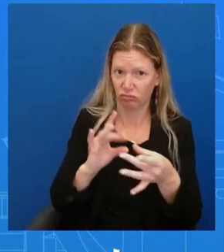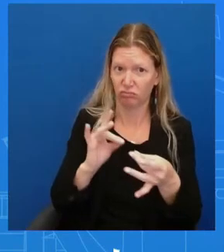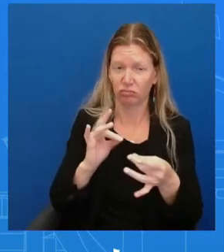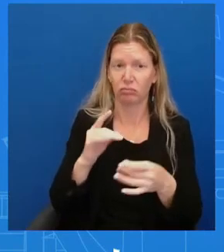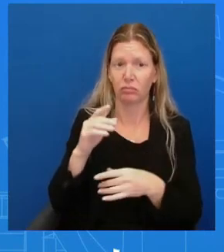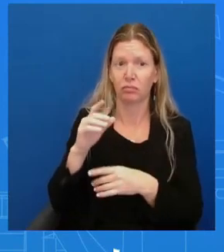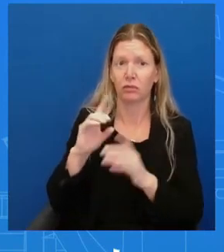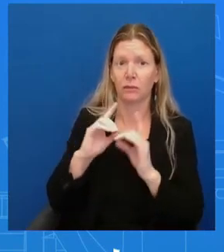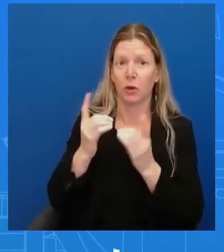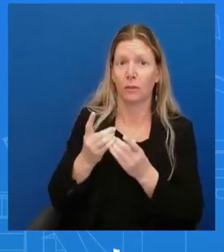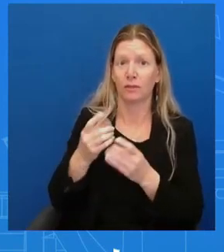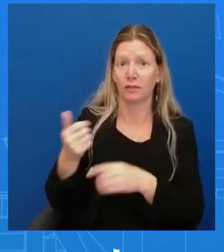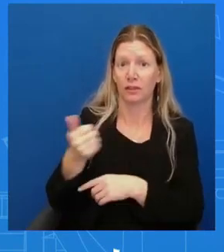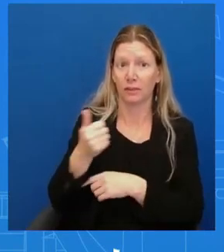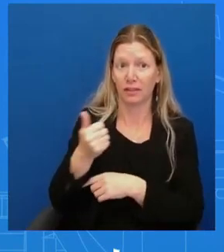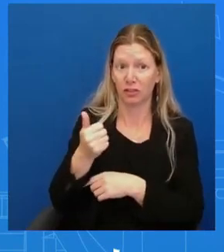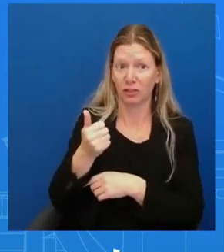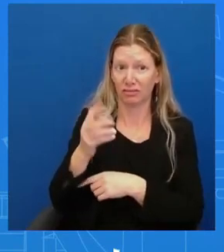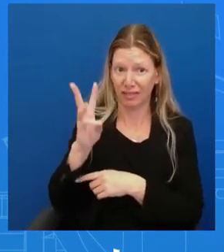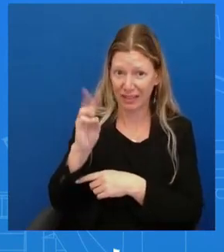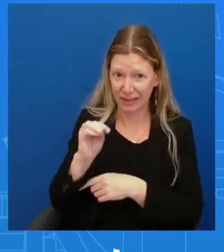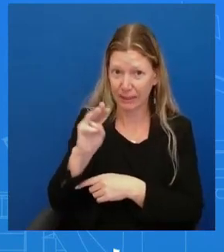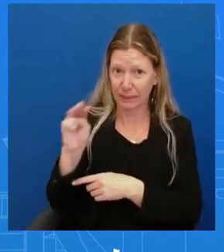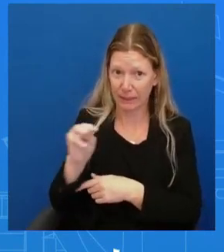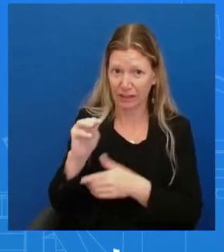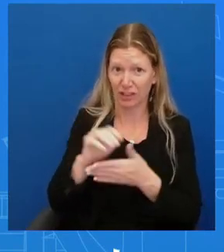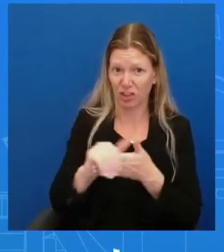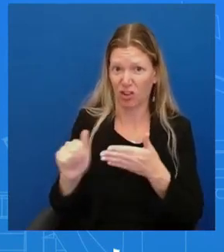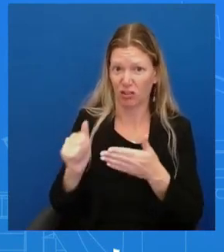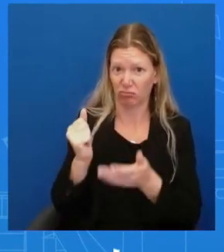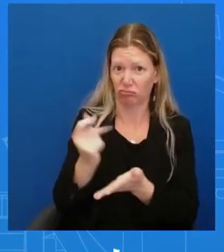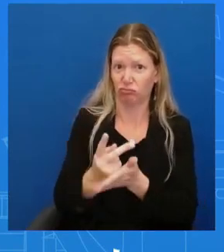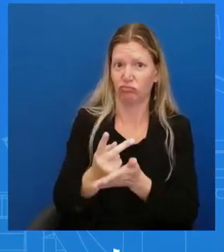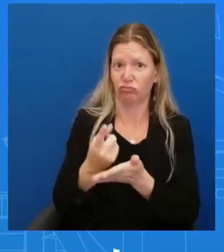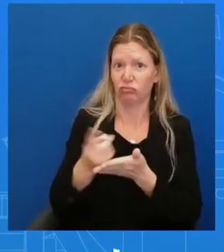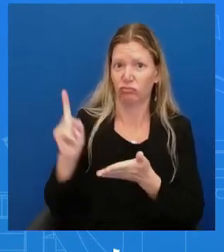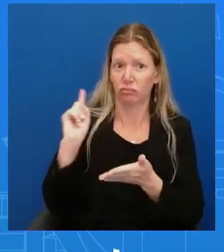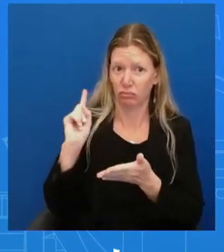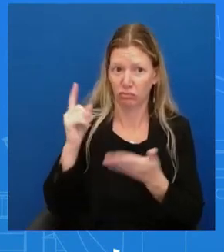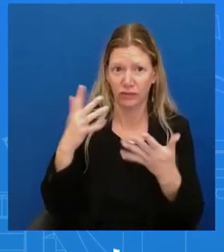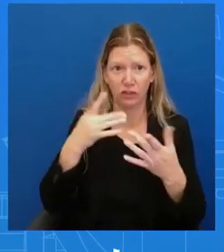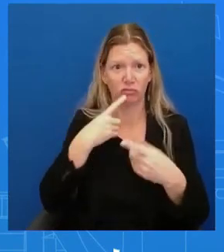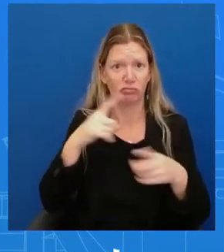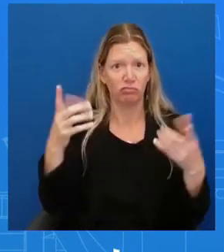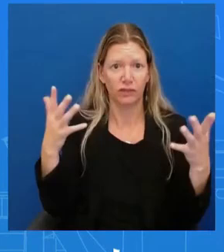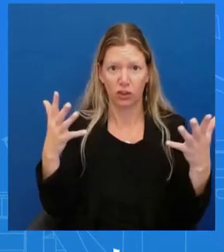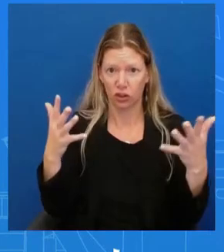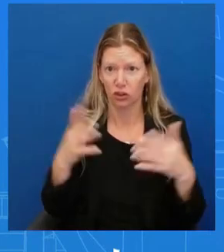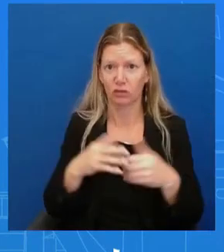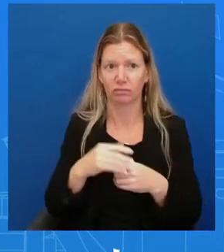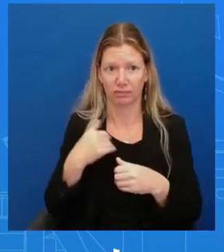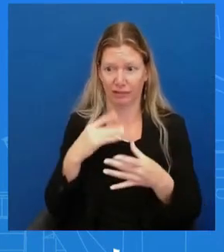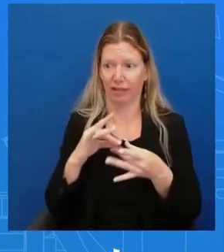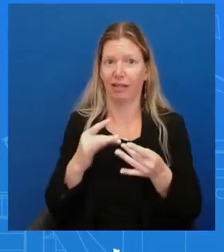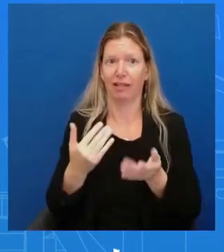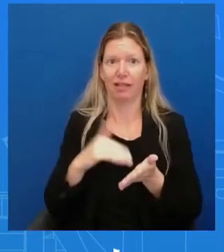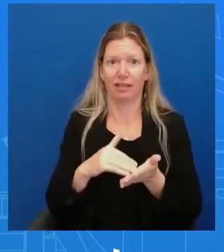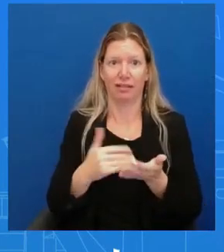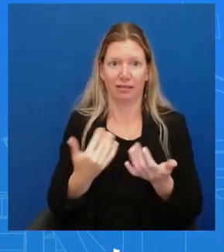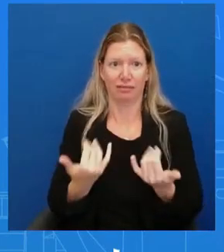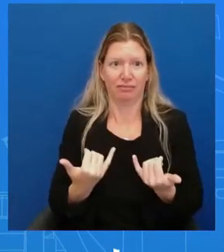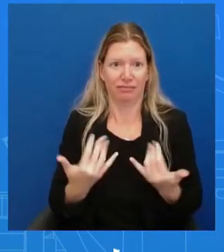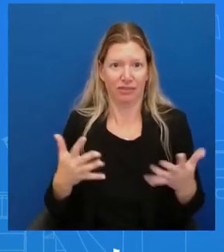that announcement. You heard me talk about that at the top. And we will, of course, we are going to work with Congress to